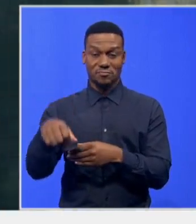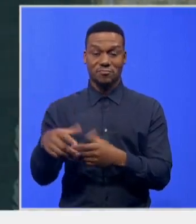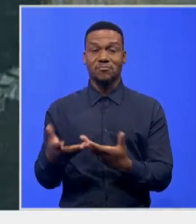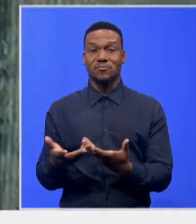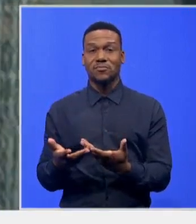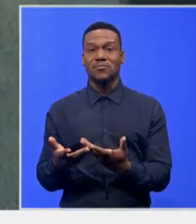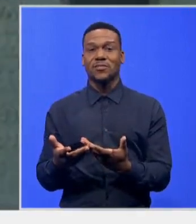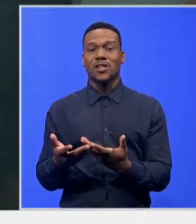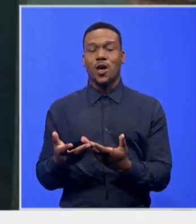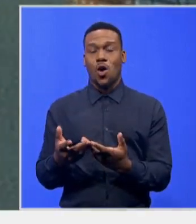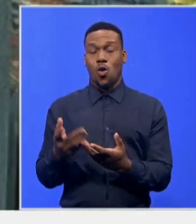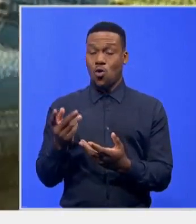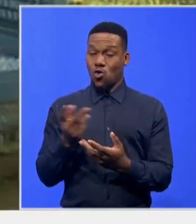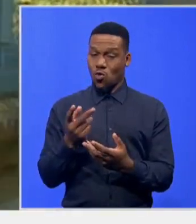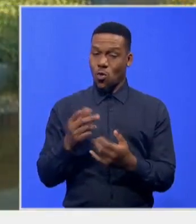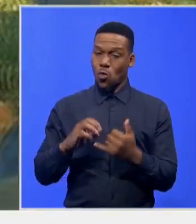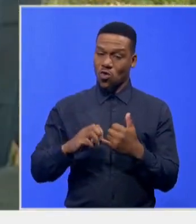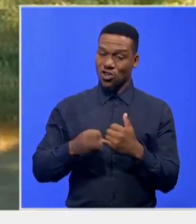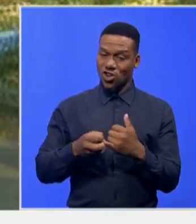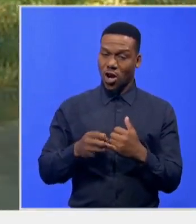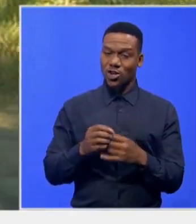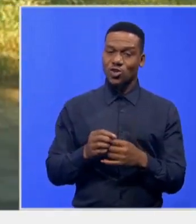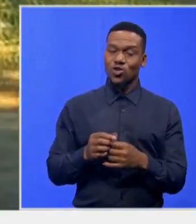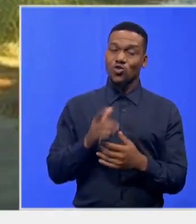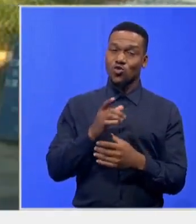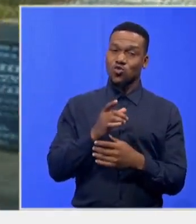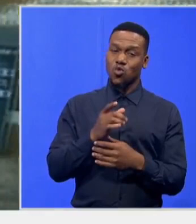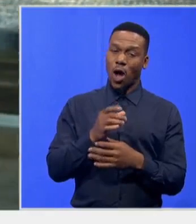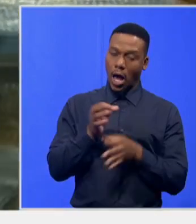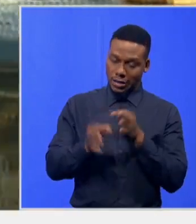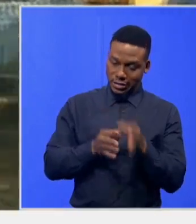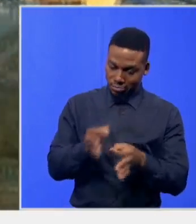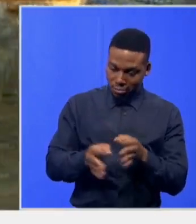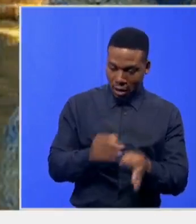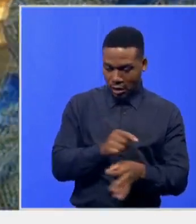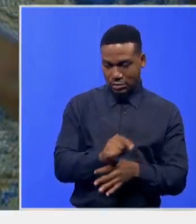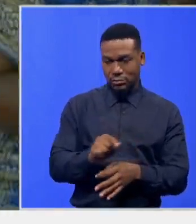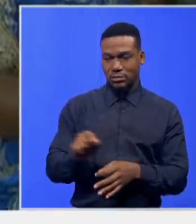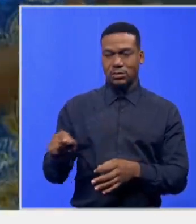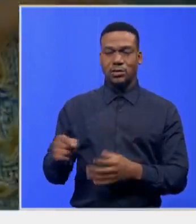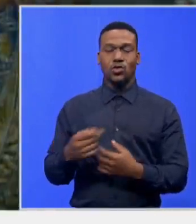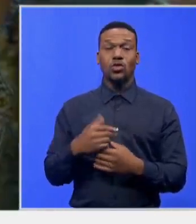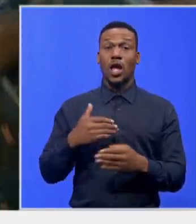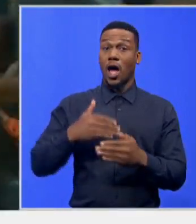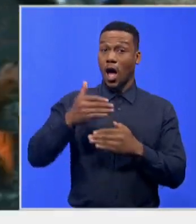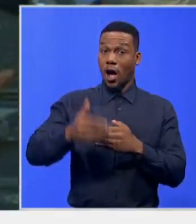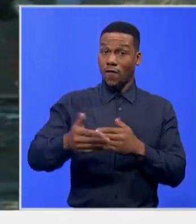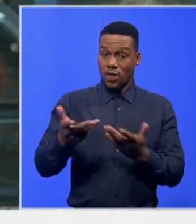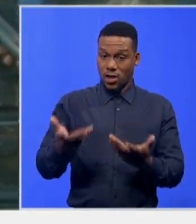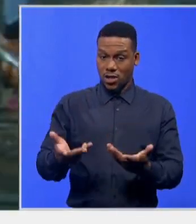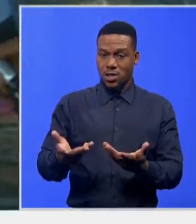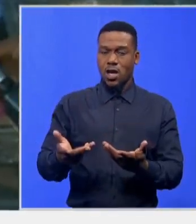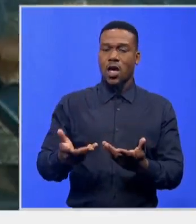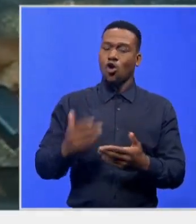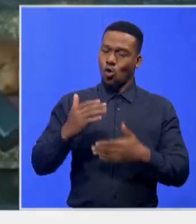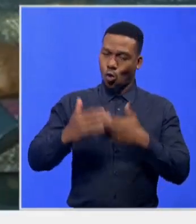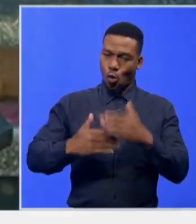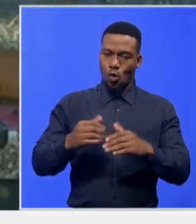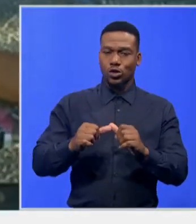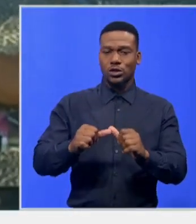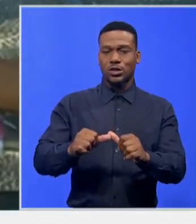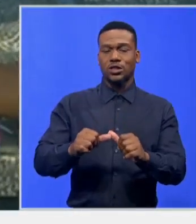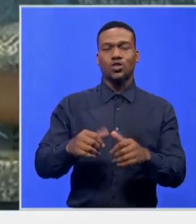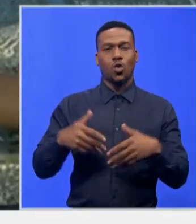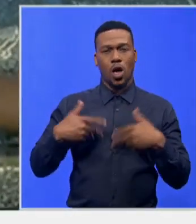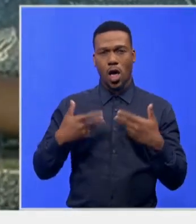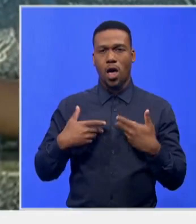to tell them that after here, because they're still with us, we're still continuing being happy with them loving us